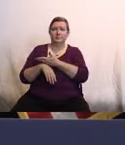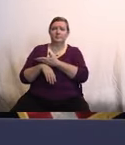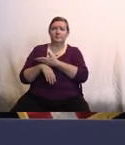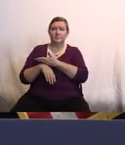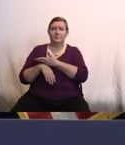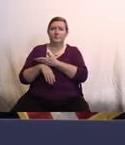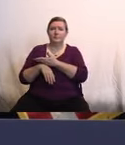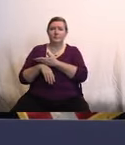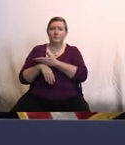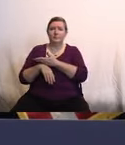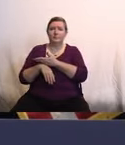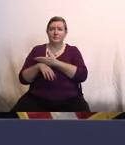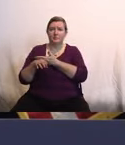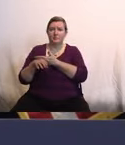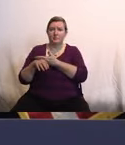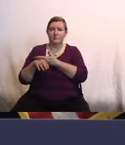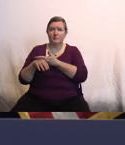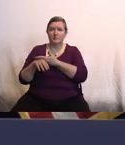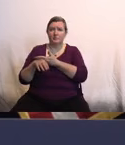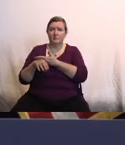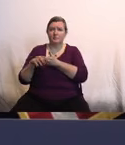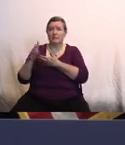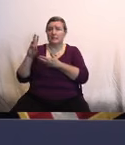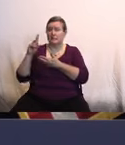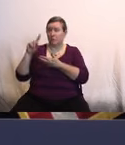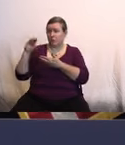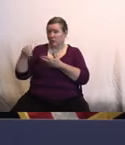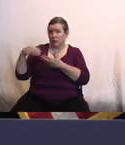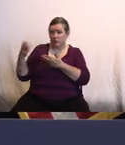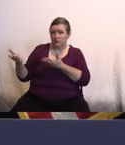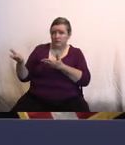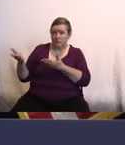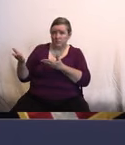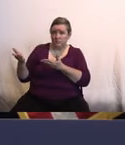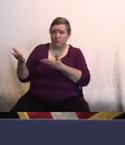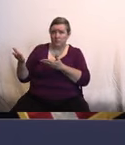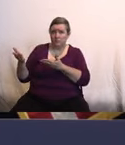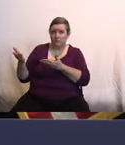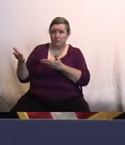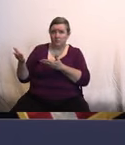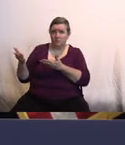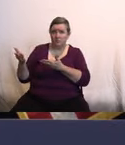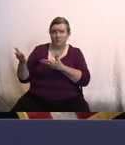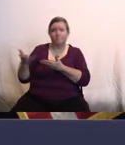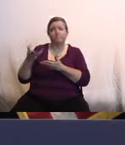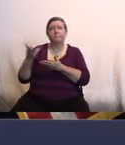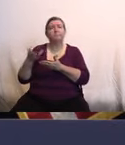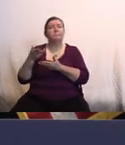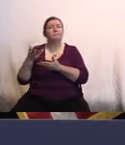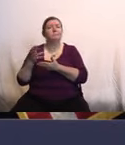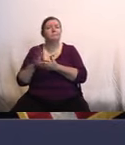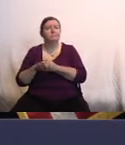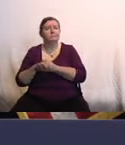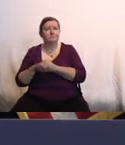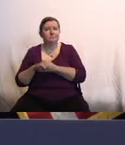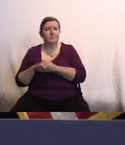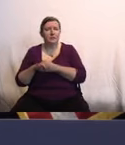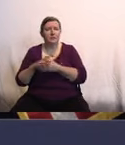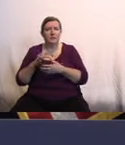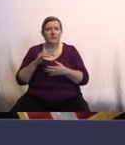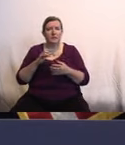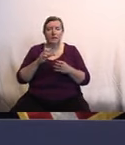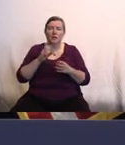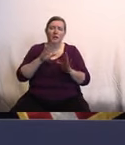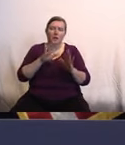or Ed. The 61% is not inaccurate. It is a mistake. I mentioned this a minute ago to Daniel's